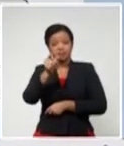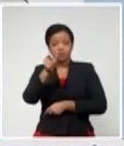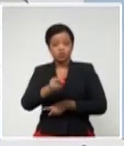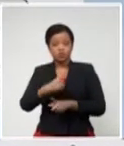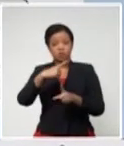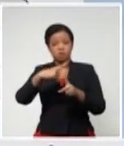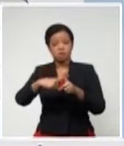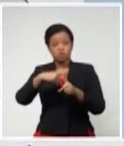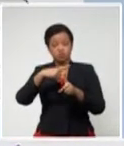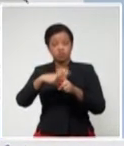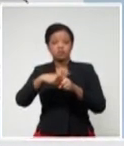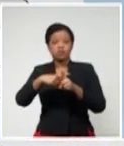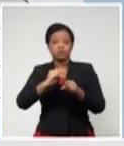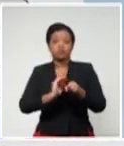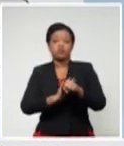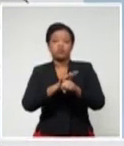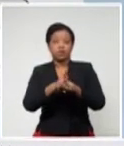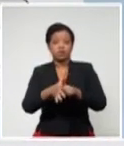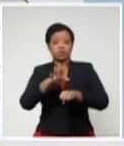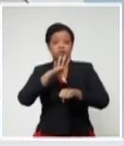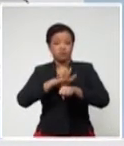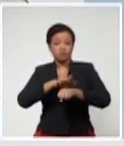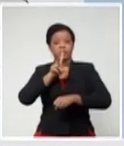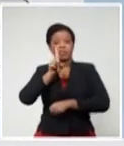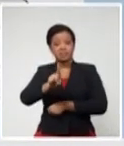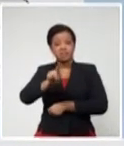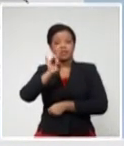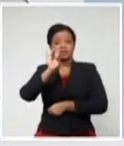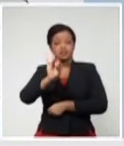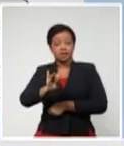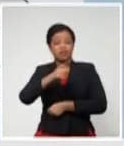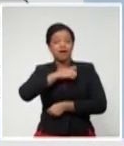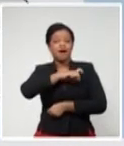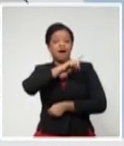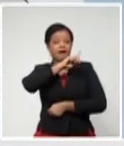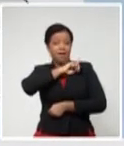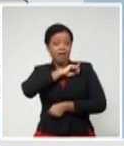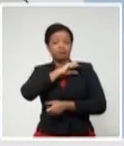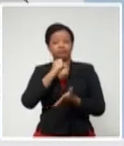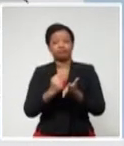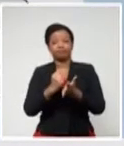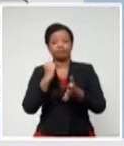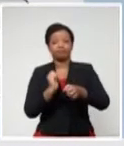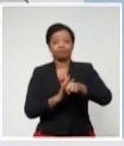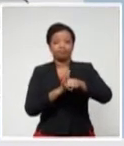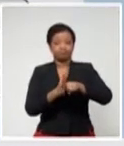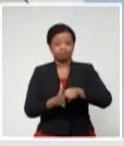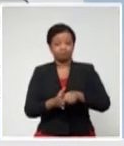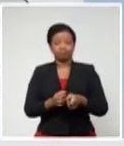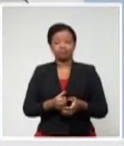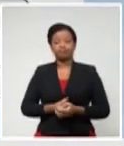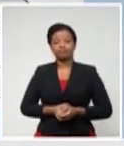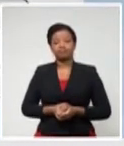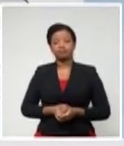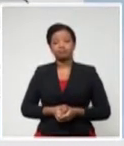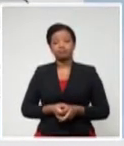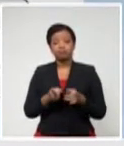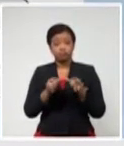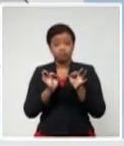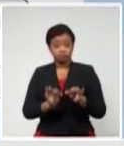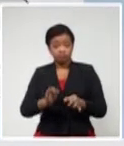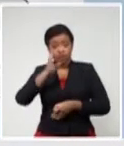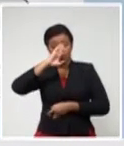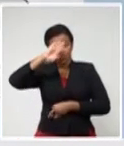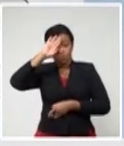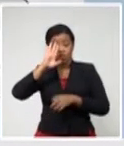and COVID-19. This brings the total number of samples processed in the entire country thus far to